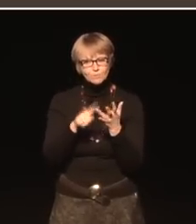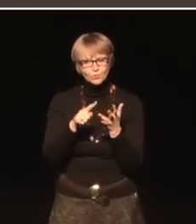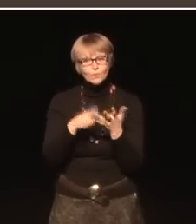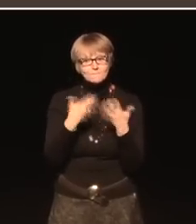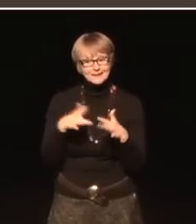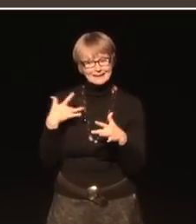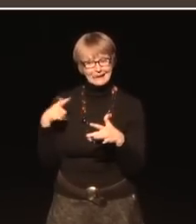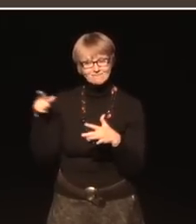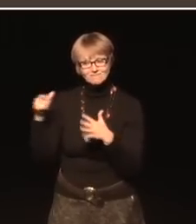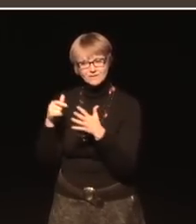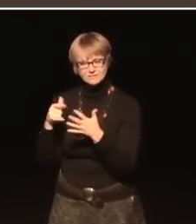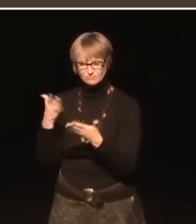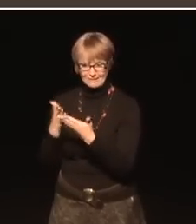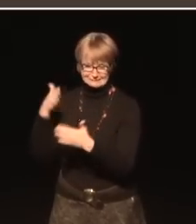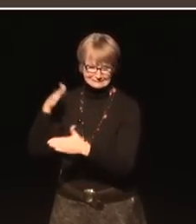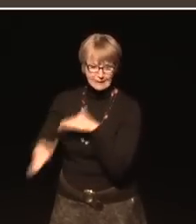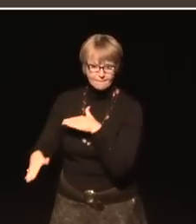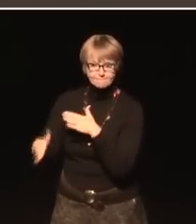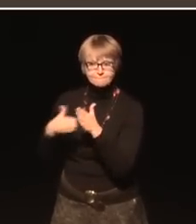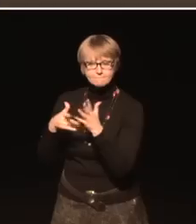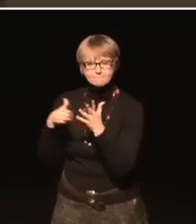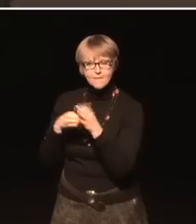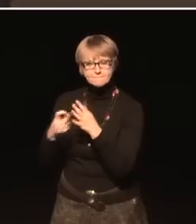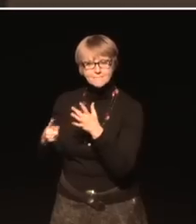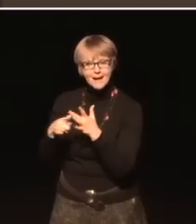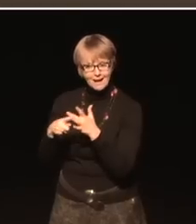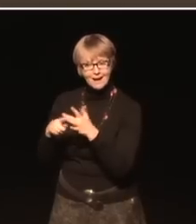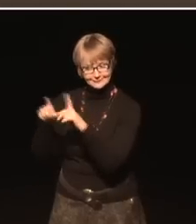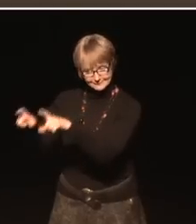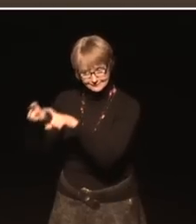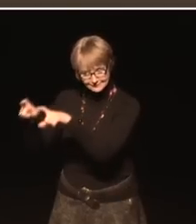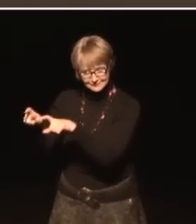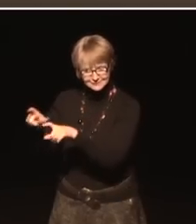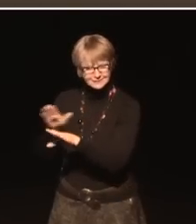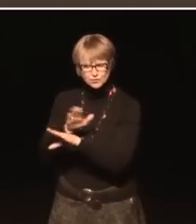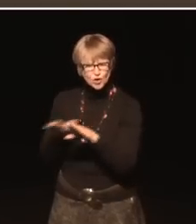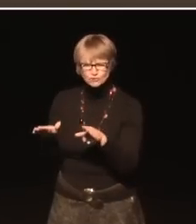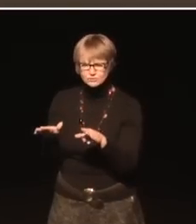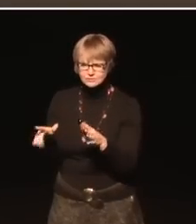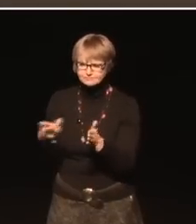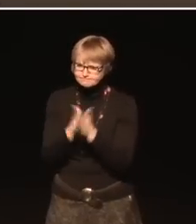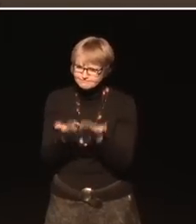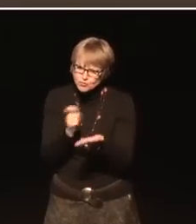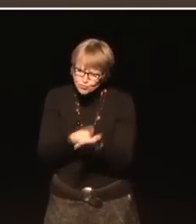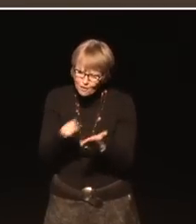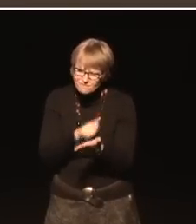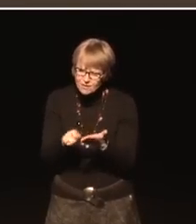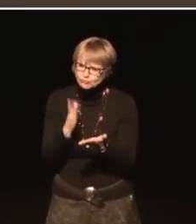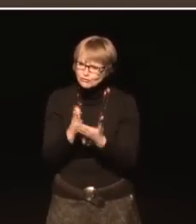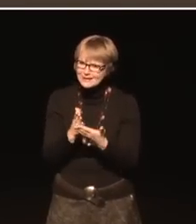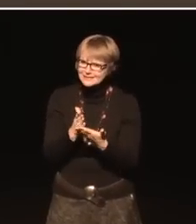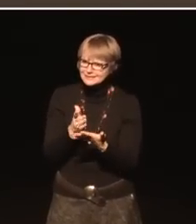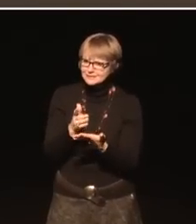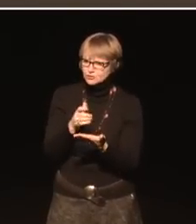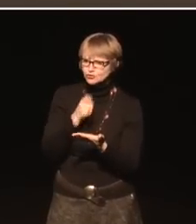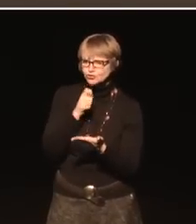Mumbai called Anawadi. And it's not a novel, it's a work of journalism. It was